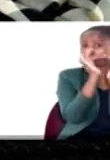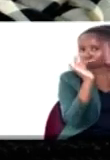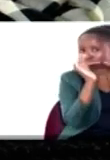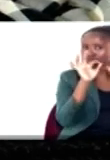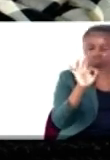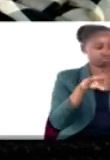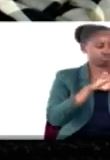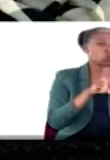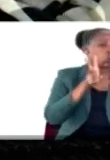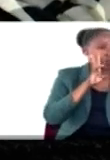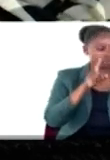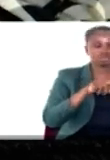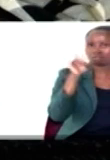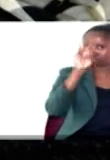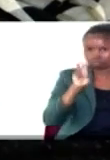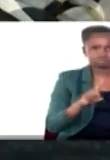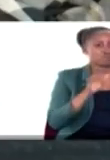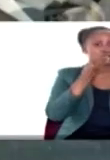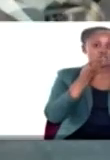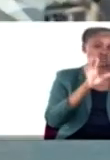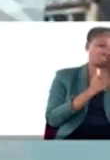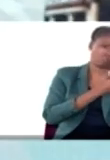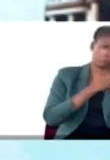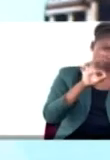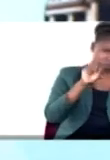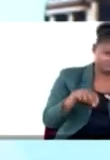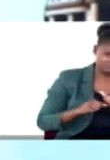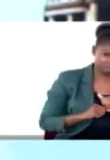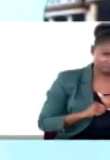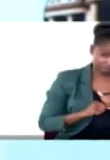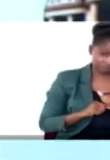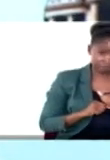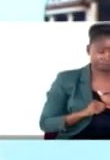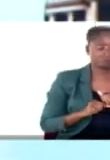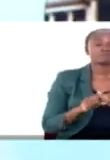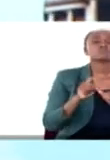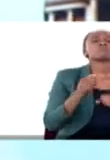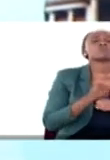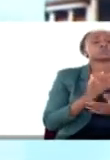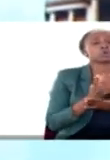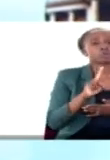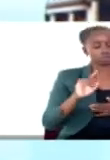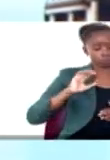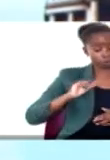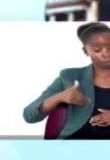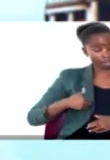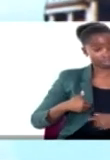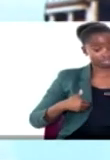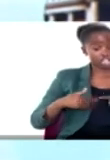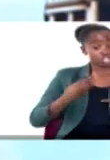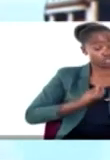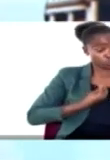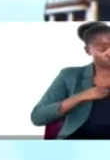water, energy, and food security. It is about ensuring that women, youth, and persons with